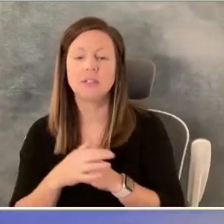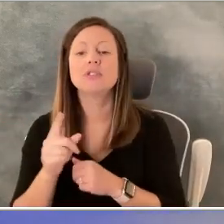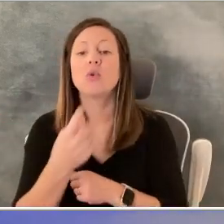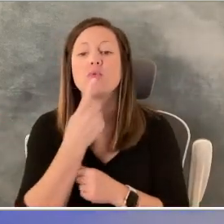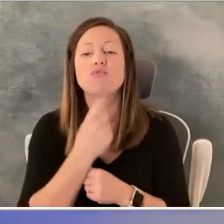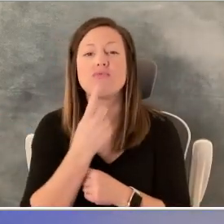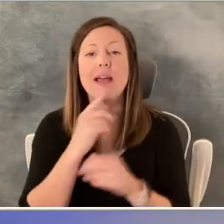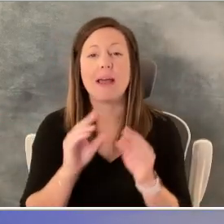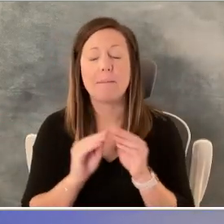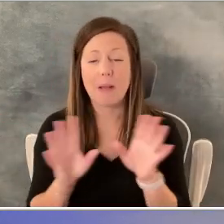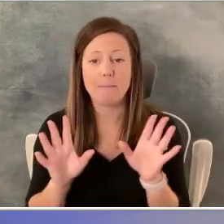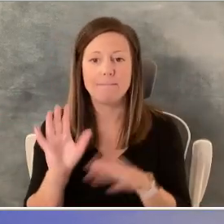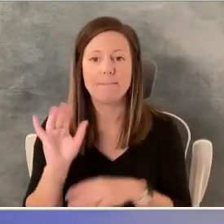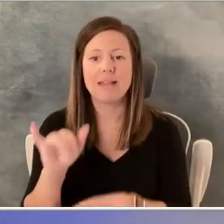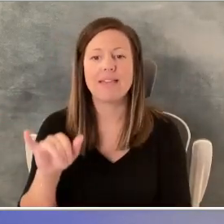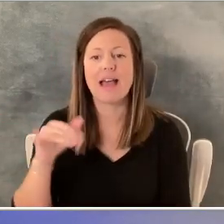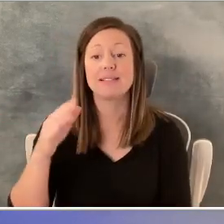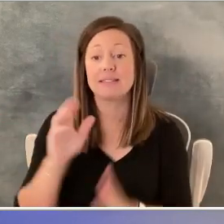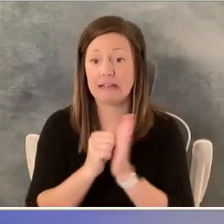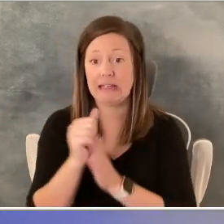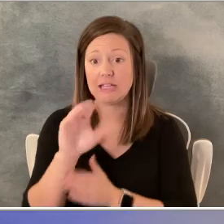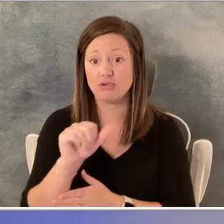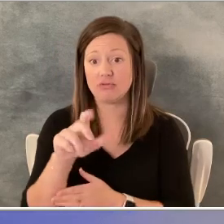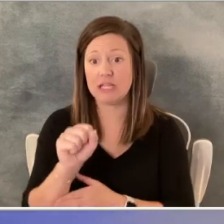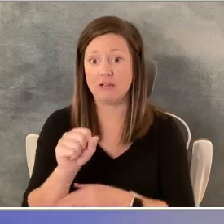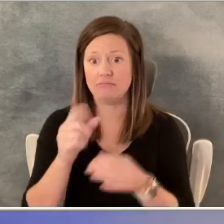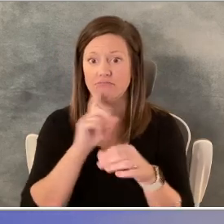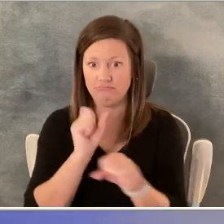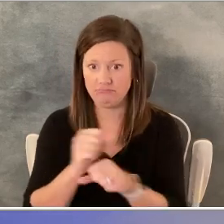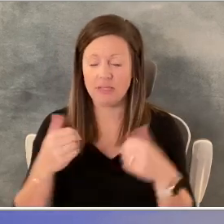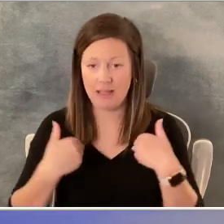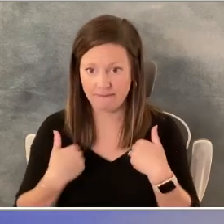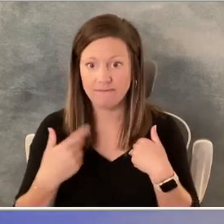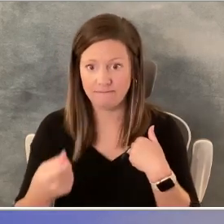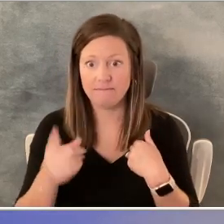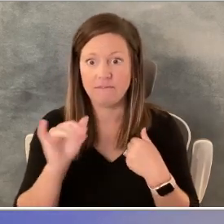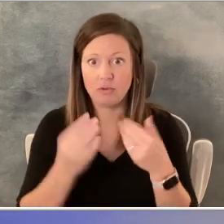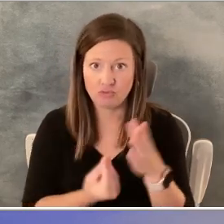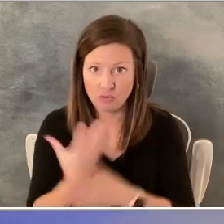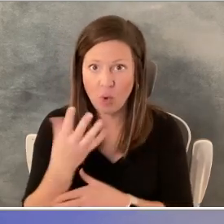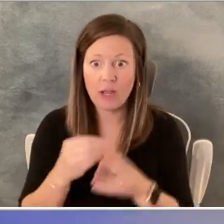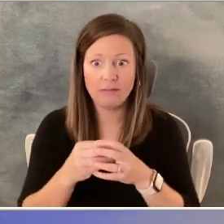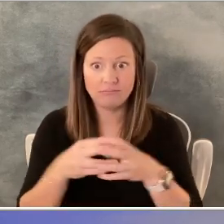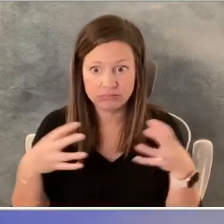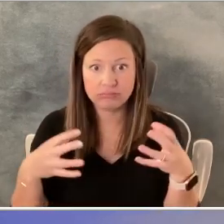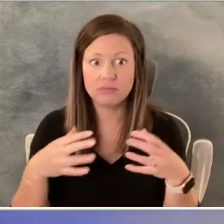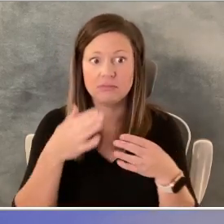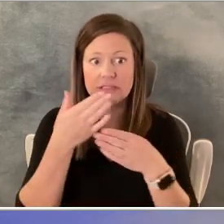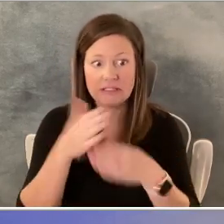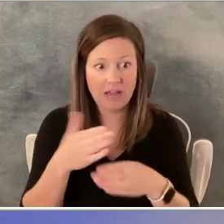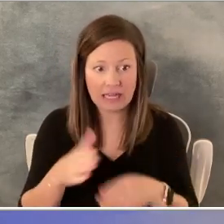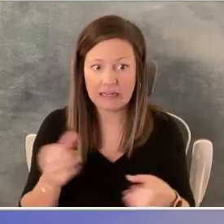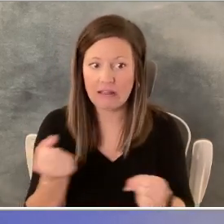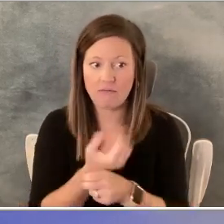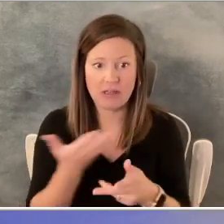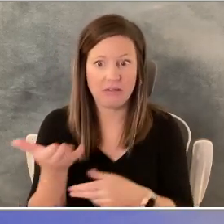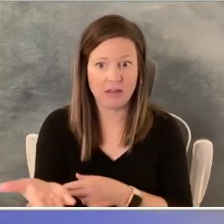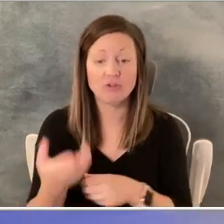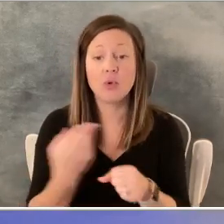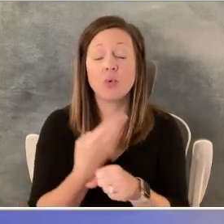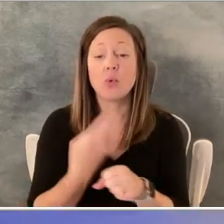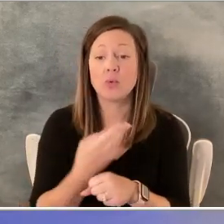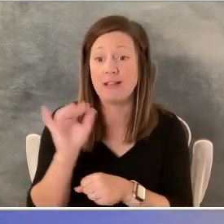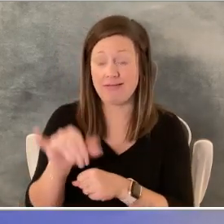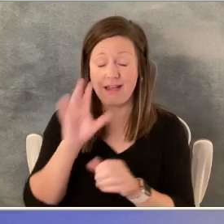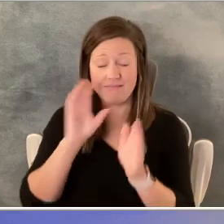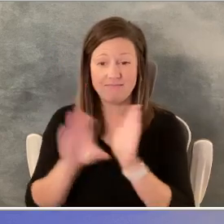is the prostate cancer cells that are active. So these are metabolically active cells. They're growing, they're dividing. And so using the PET scan, we can identify exactly